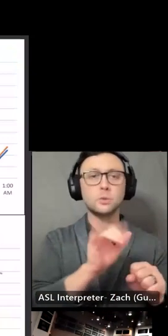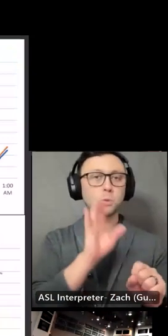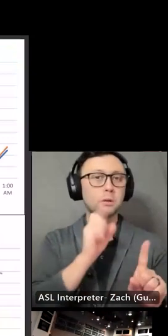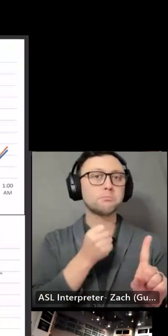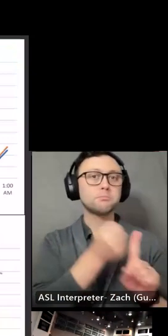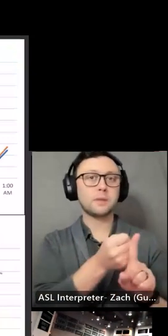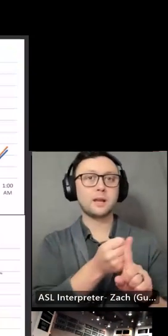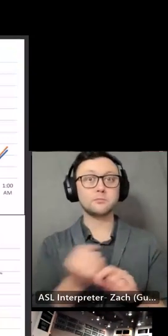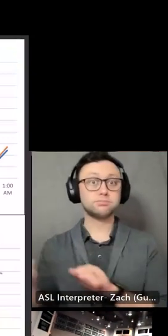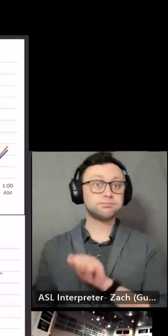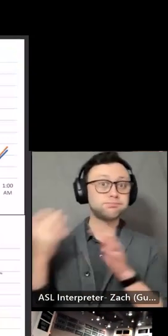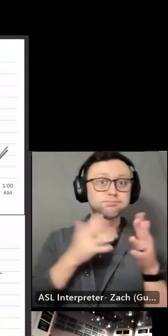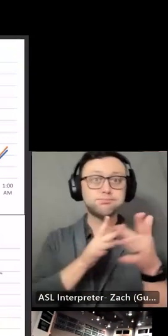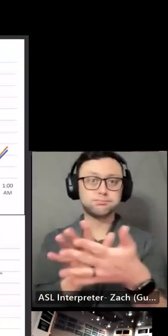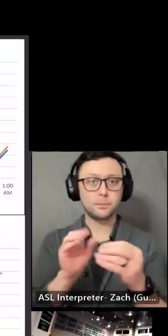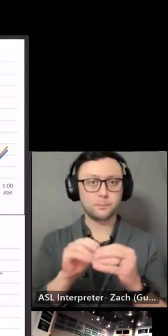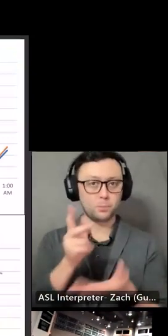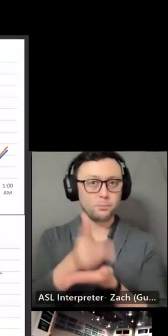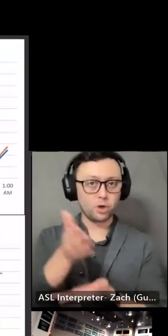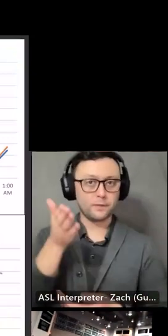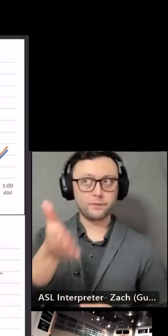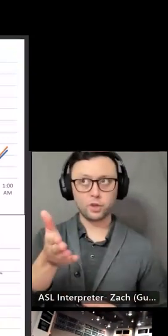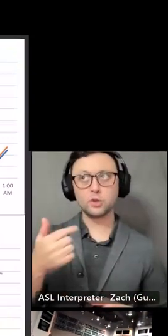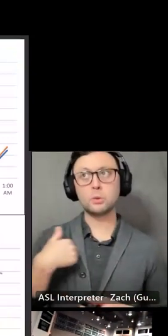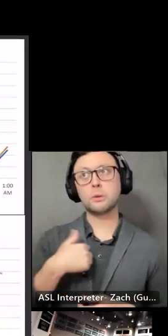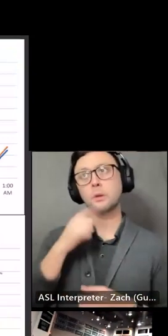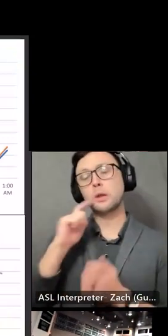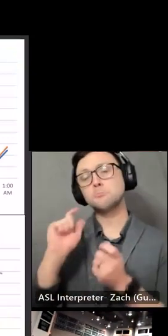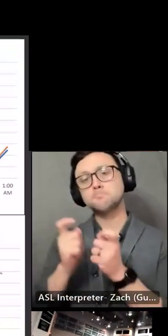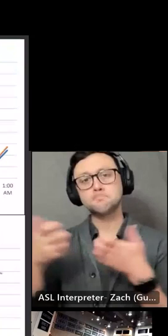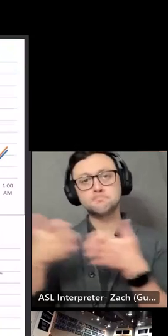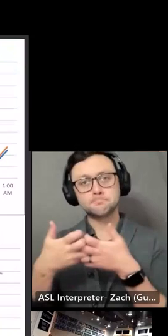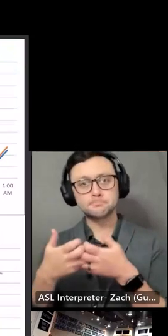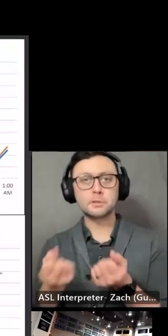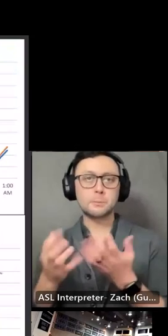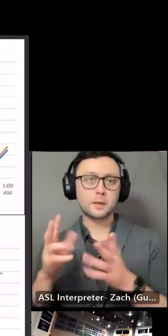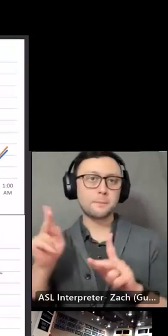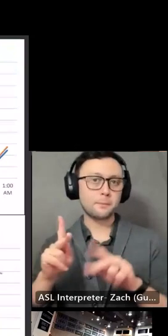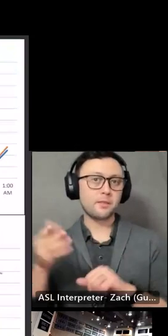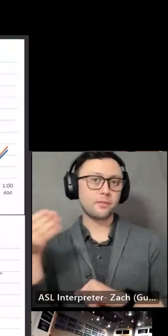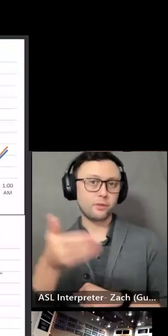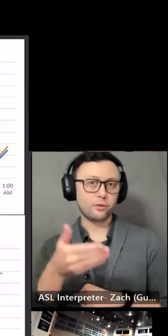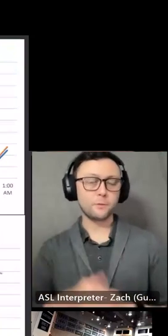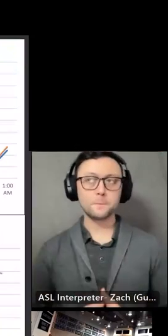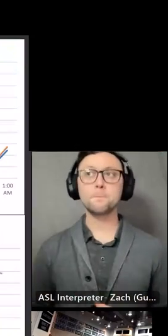all at once, and so we're accommodating that when we're thinking about how many parking spaces. Right?